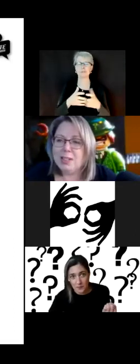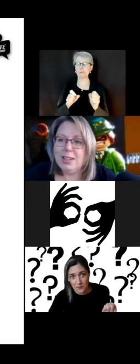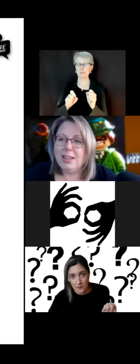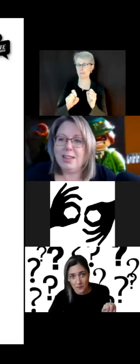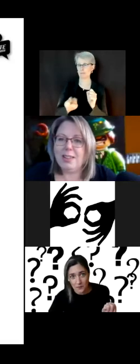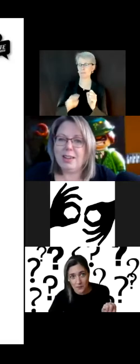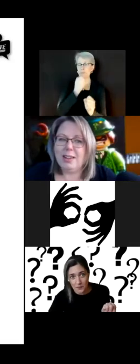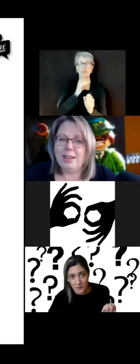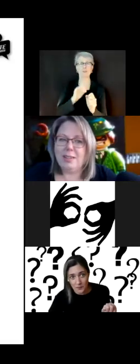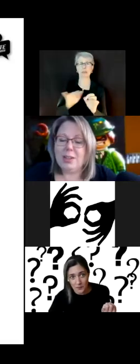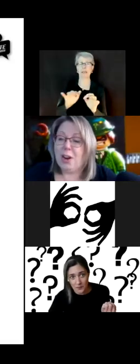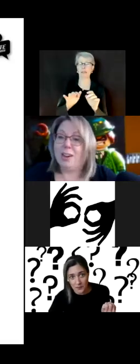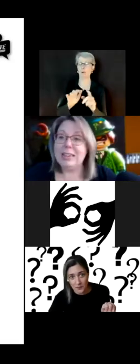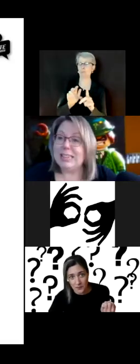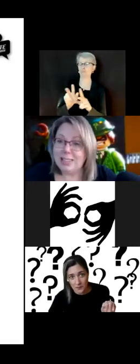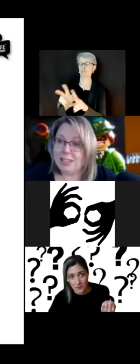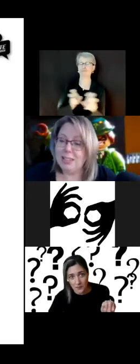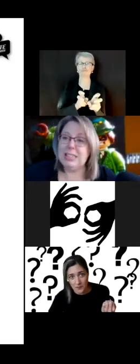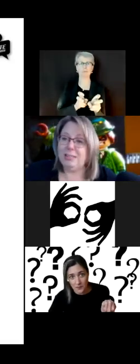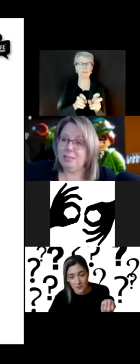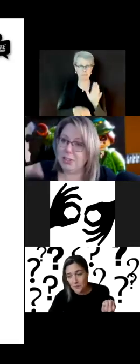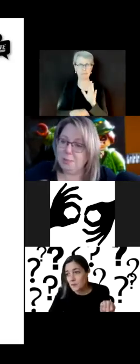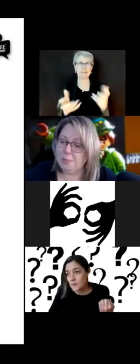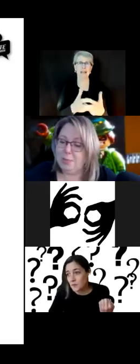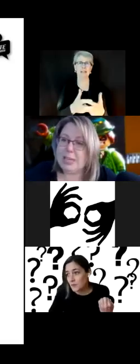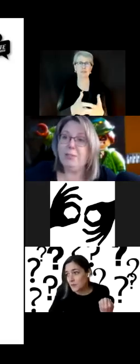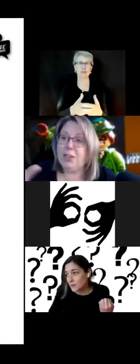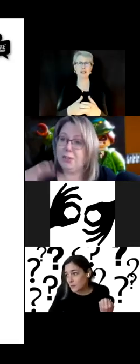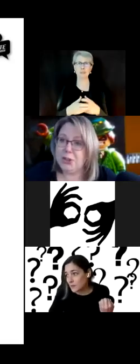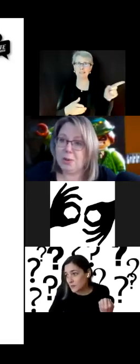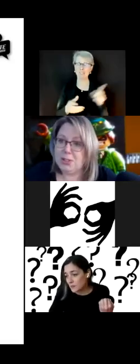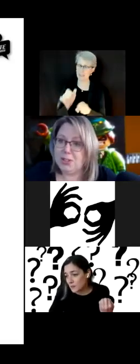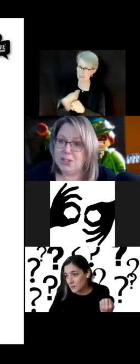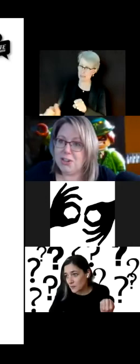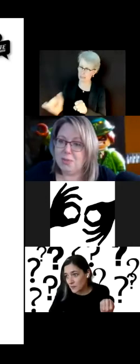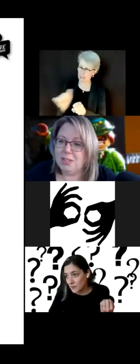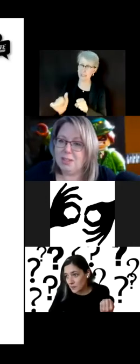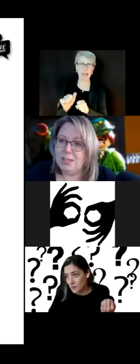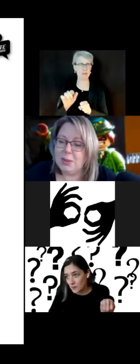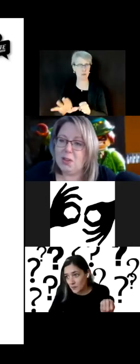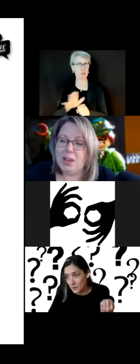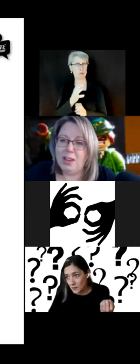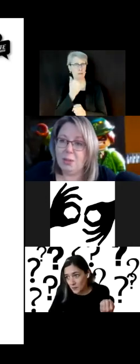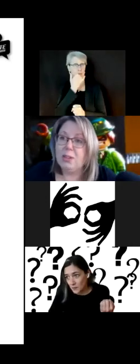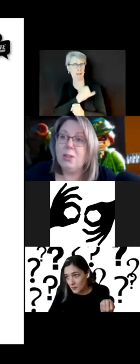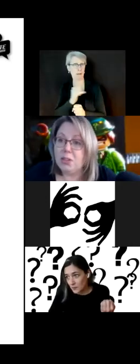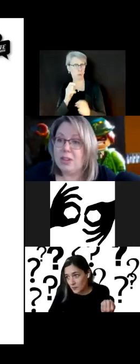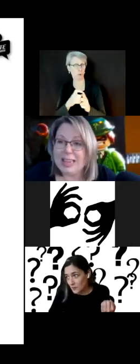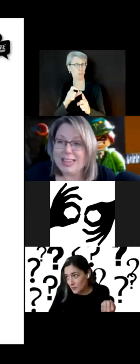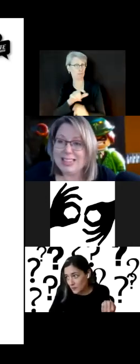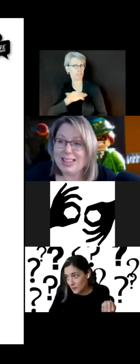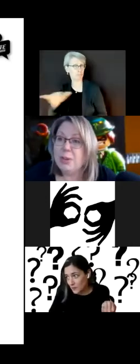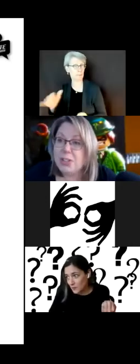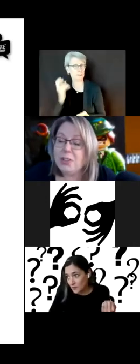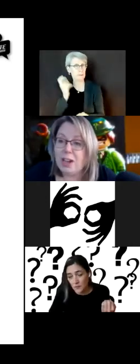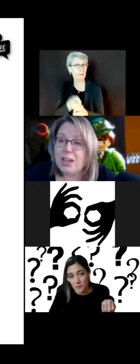work, the harder it is going to be for you to show up in search engine results. So I think, the closer you can get to